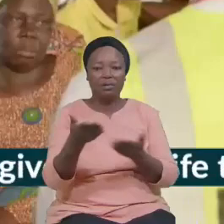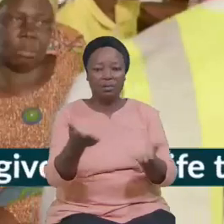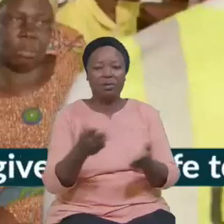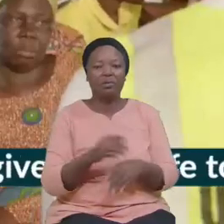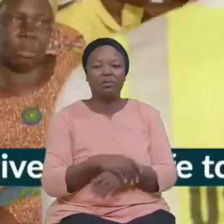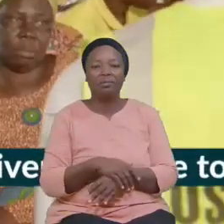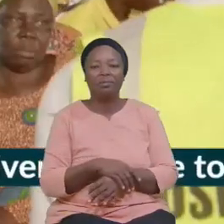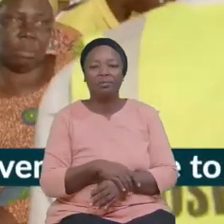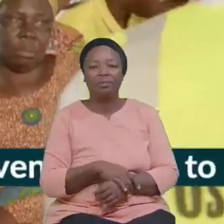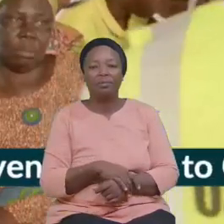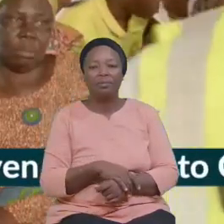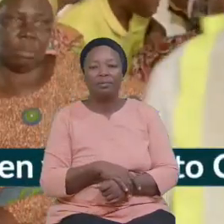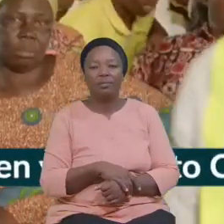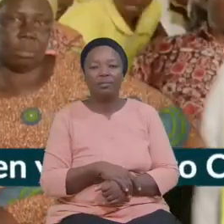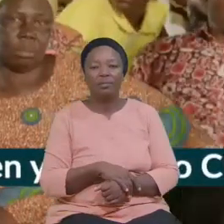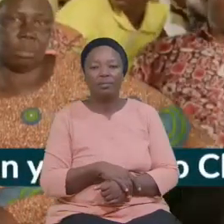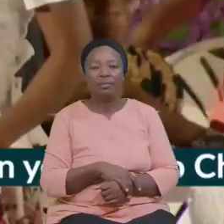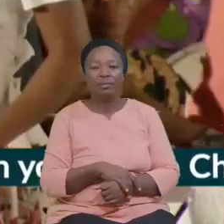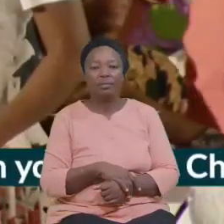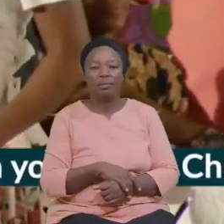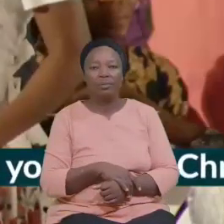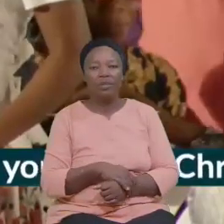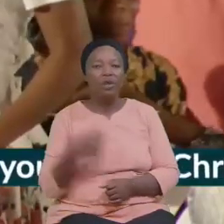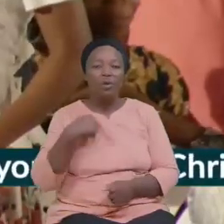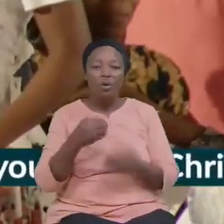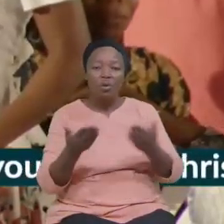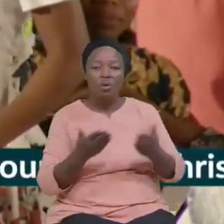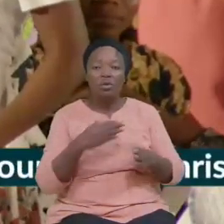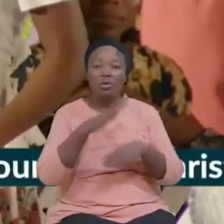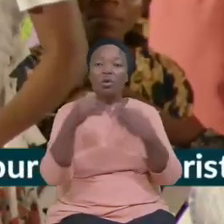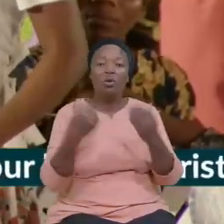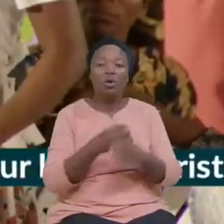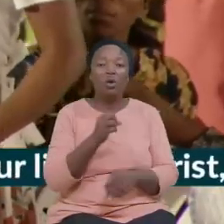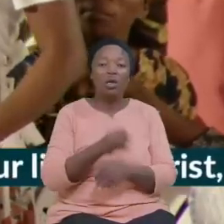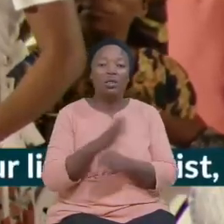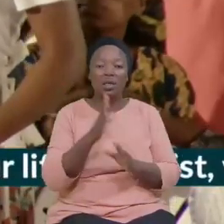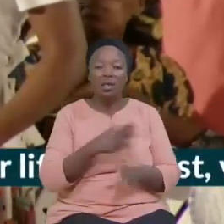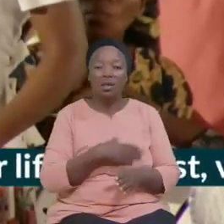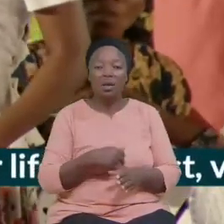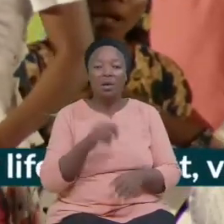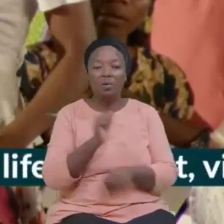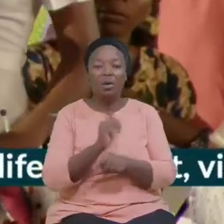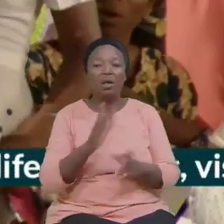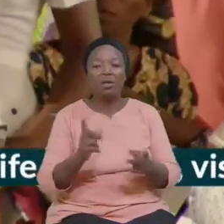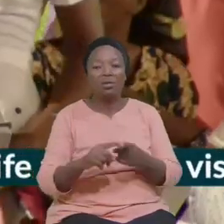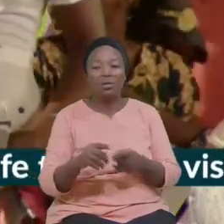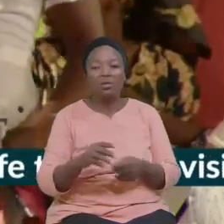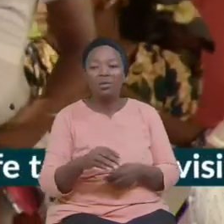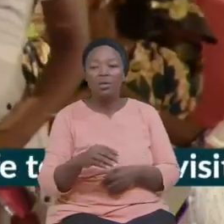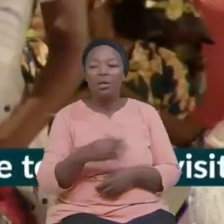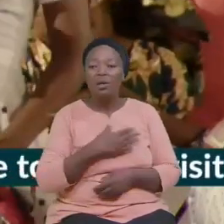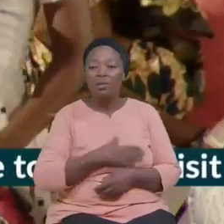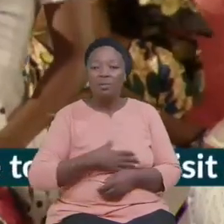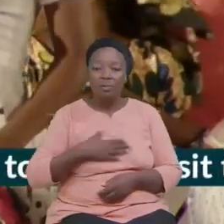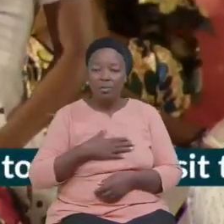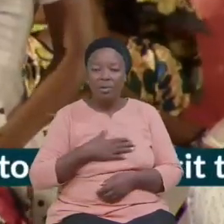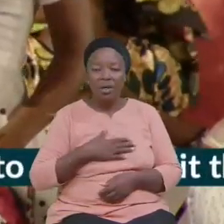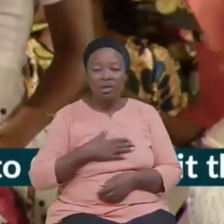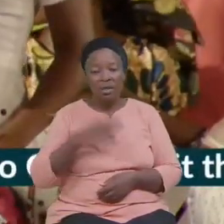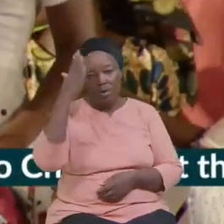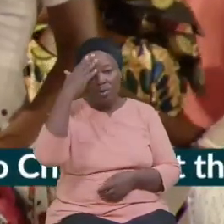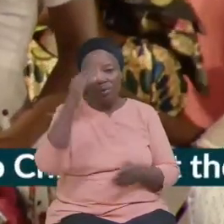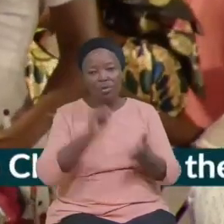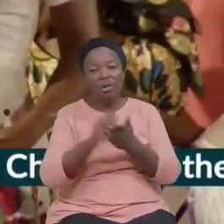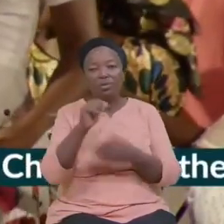And we want the counselors, the workers to ensure that they are not going to wait till Sunday before you look for